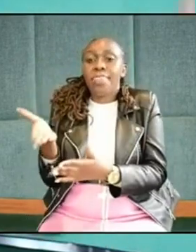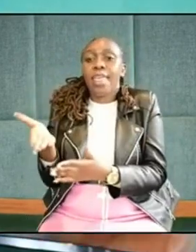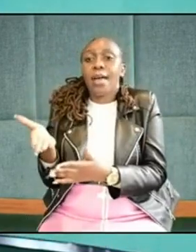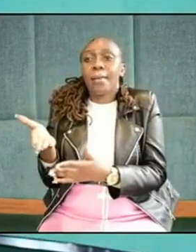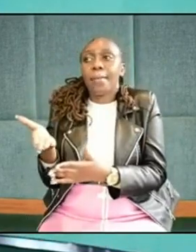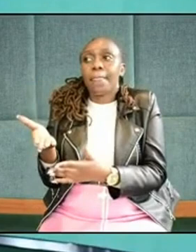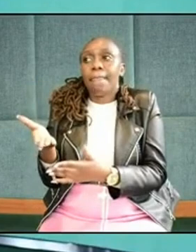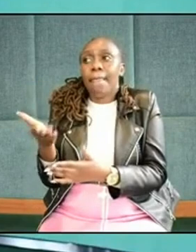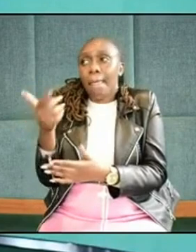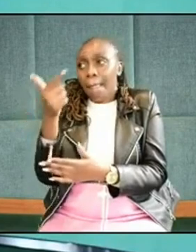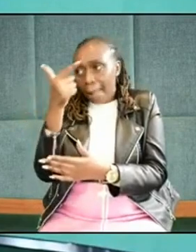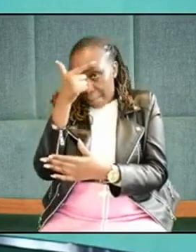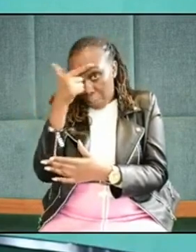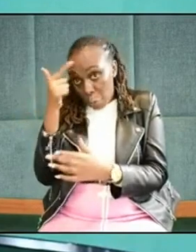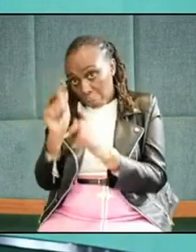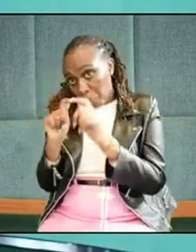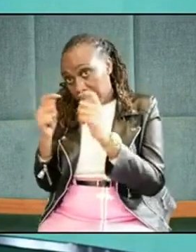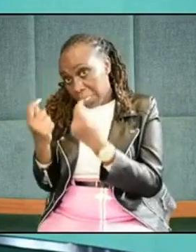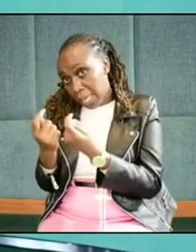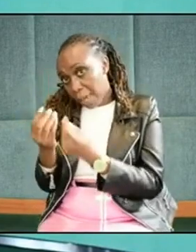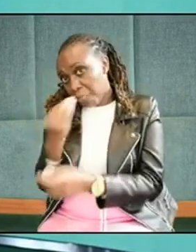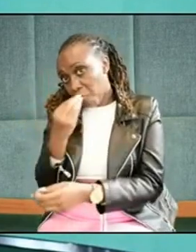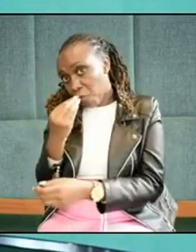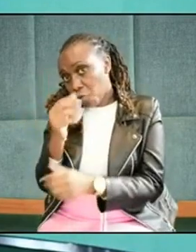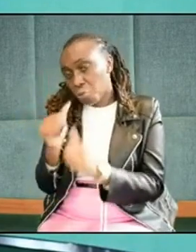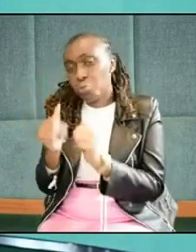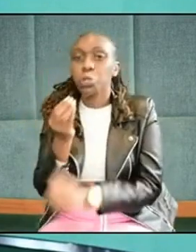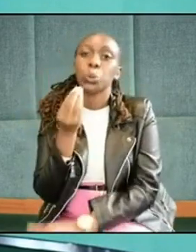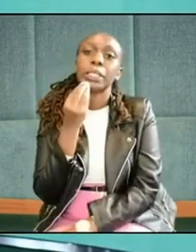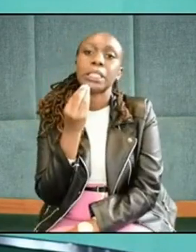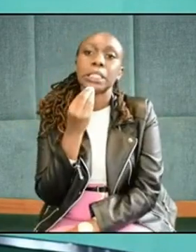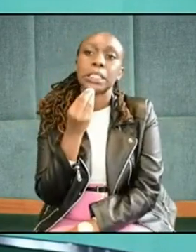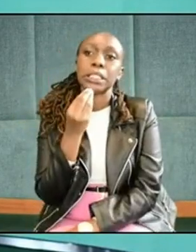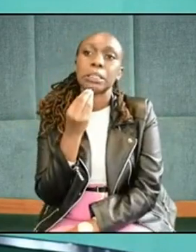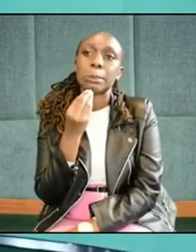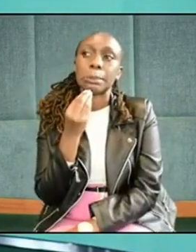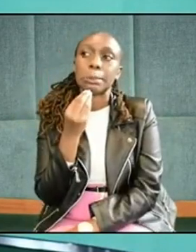you are because of the type of food that you eat.